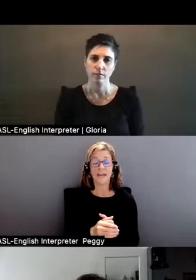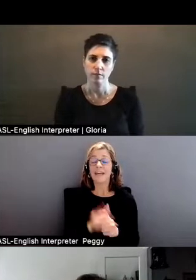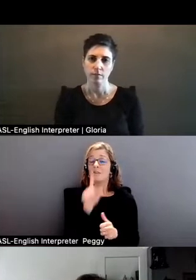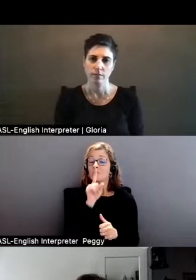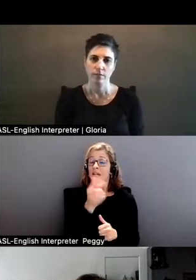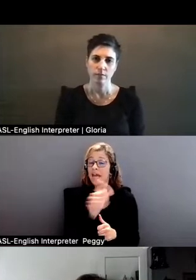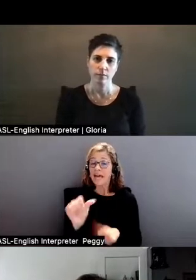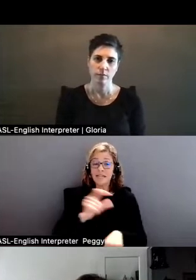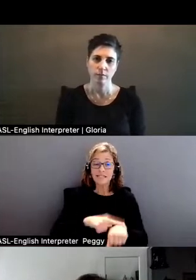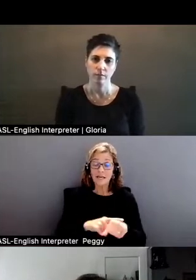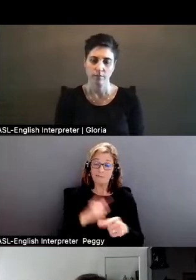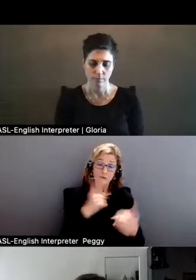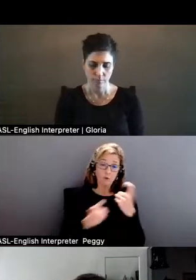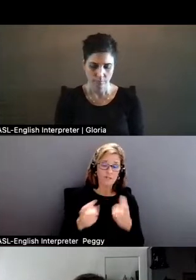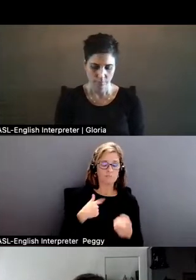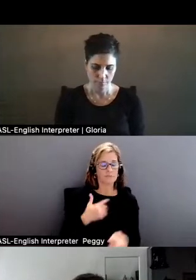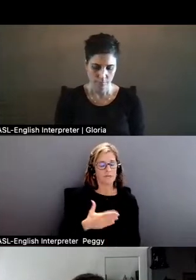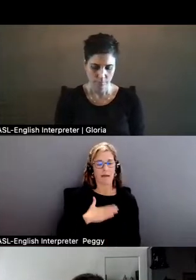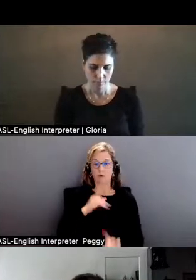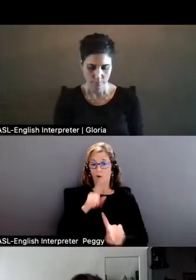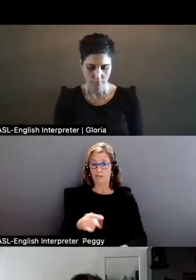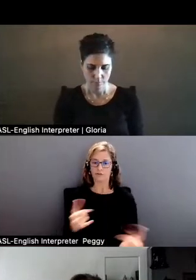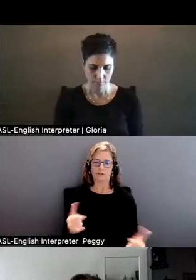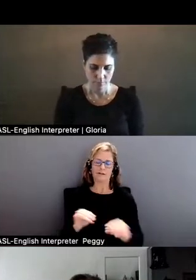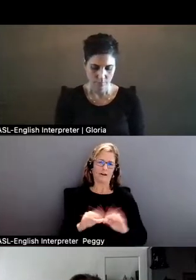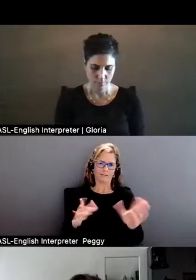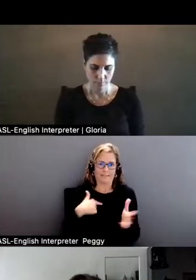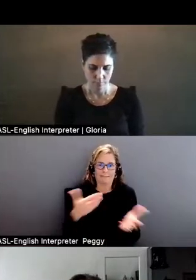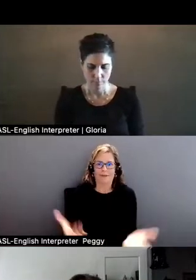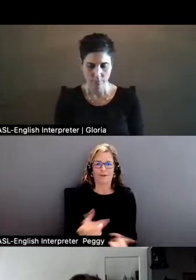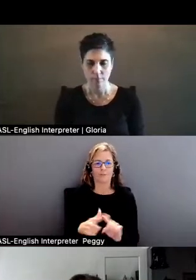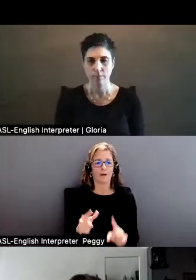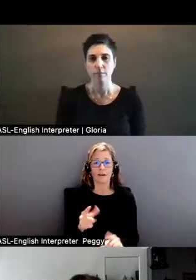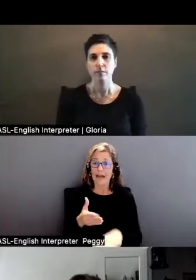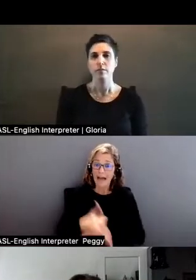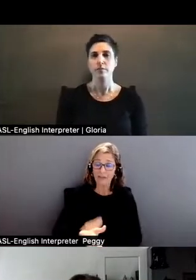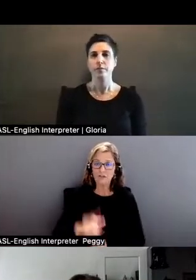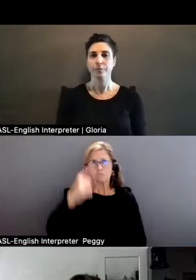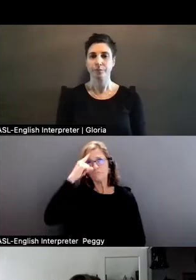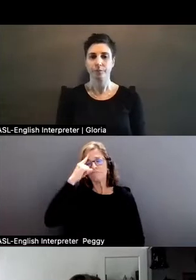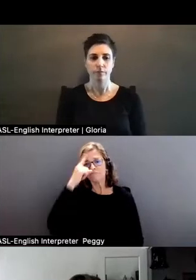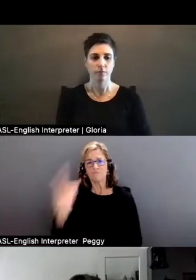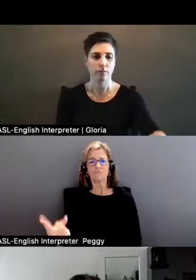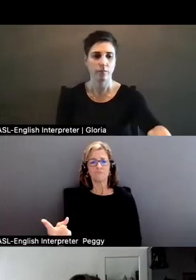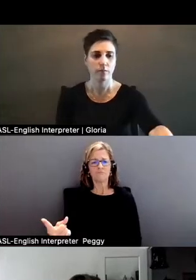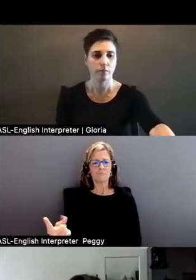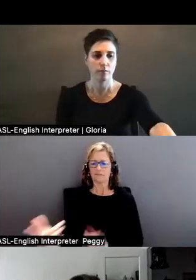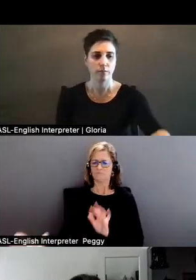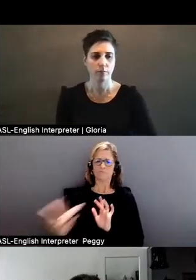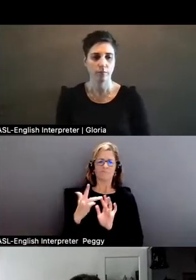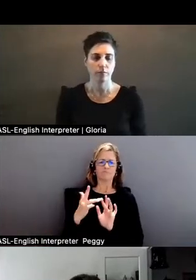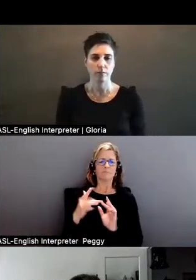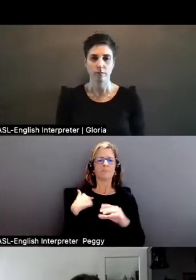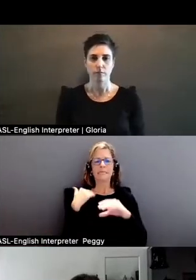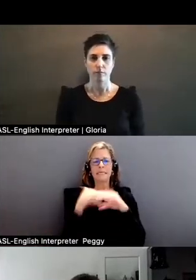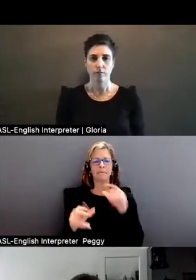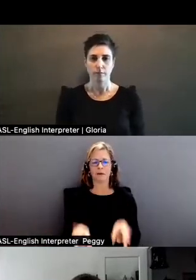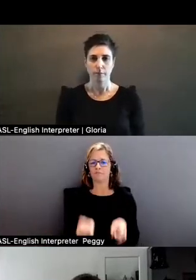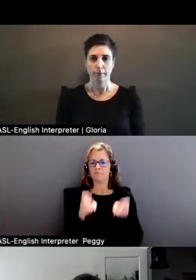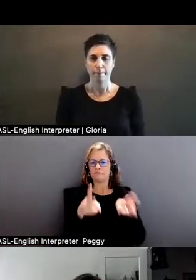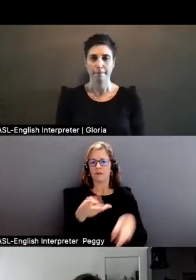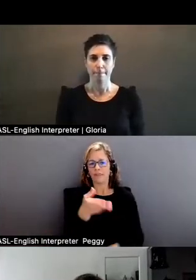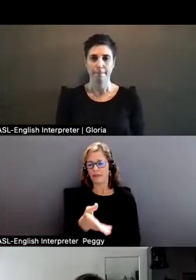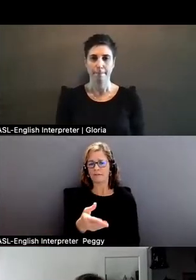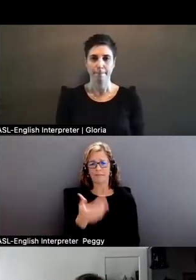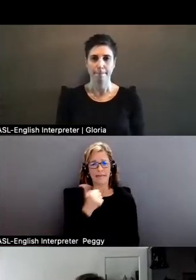address them during today's session, obviously, and after. And I've popped my email address on the screen, so please feel free to drop me